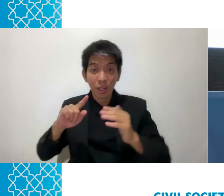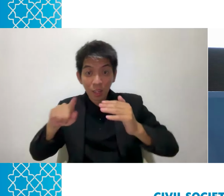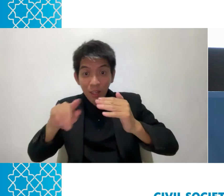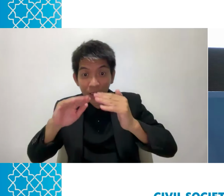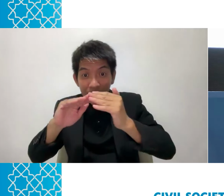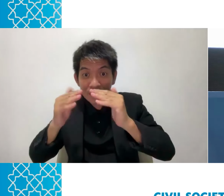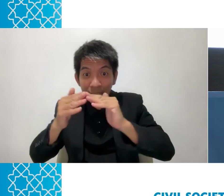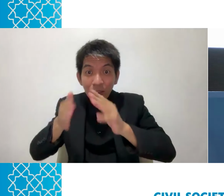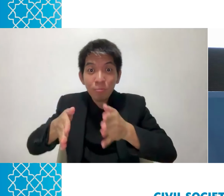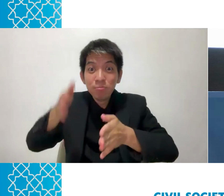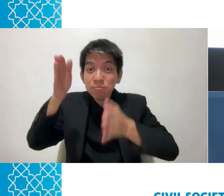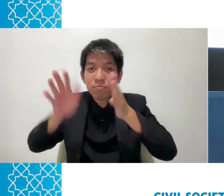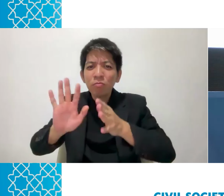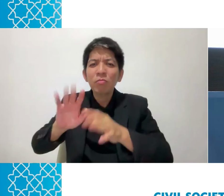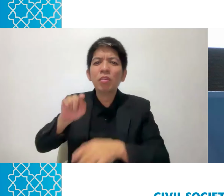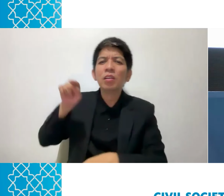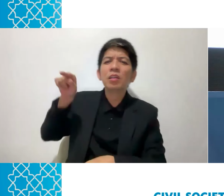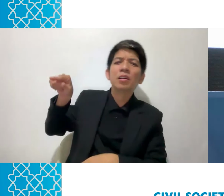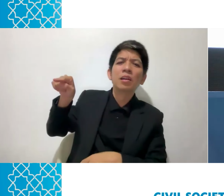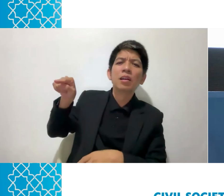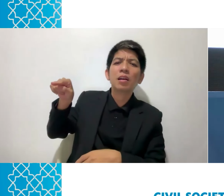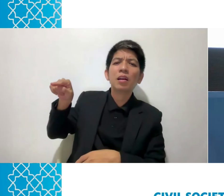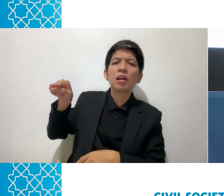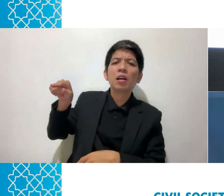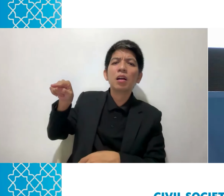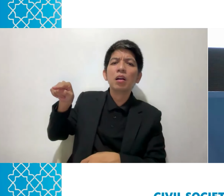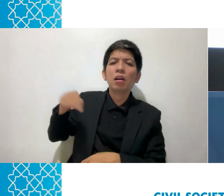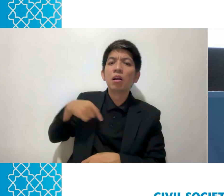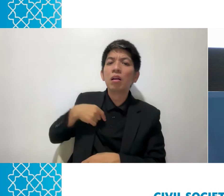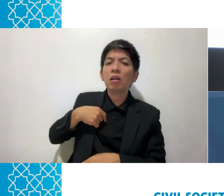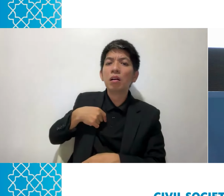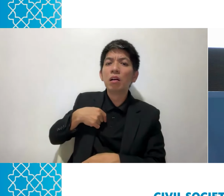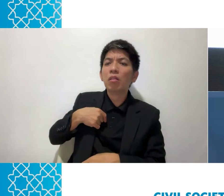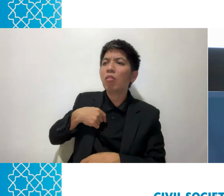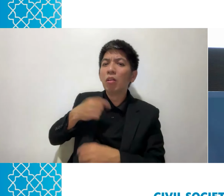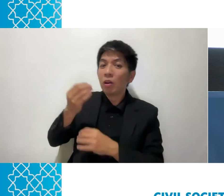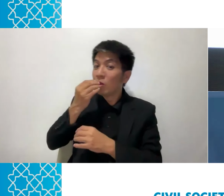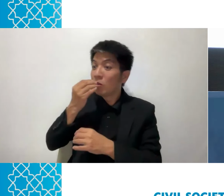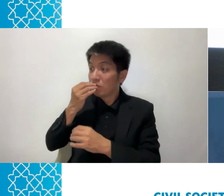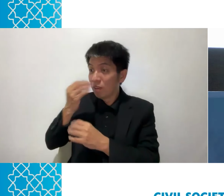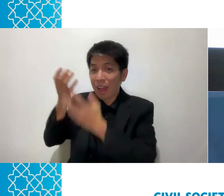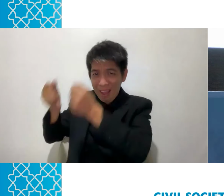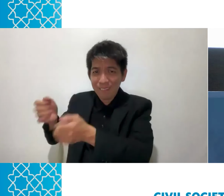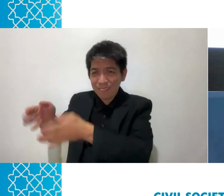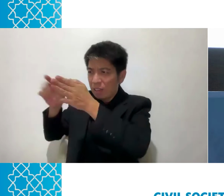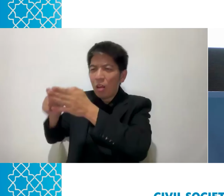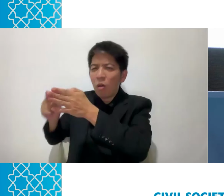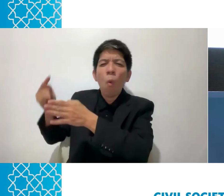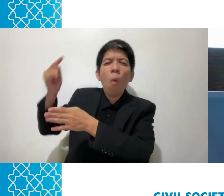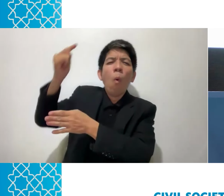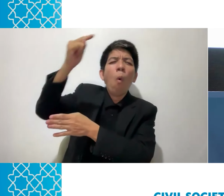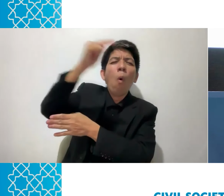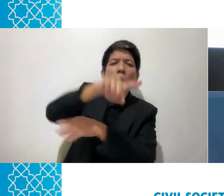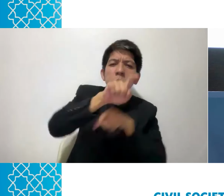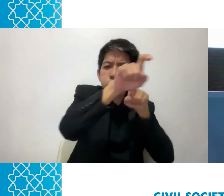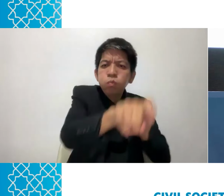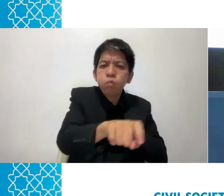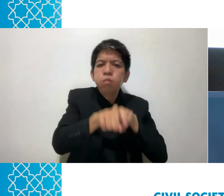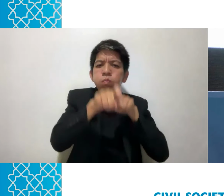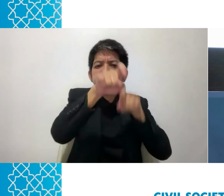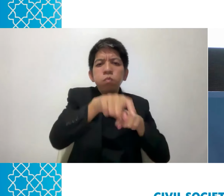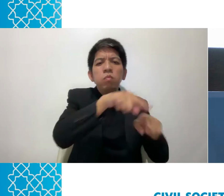areas, and the food systems include both the consumers and the producers. So today, the